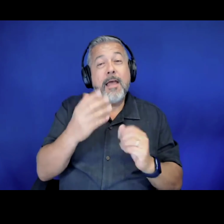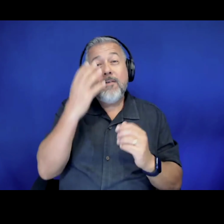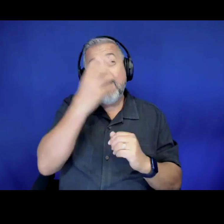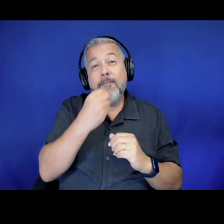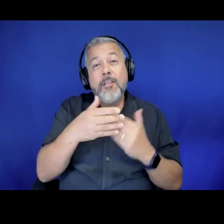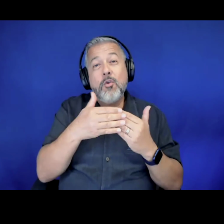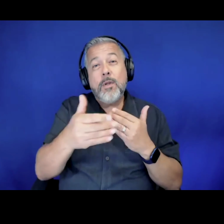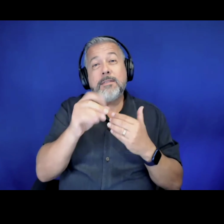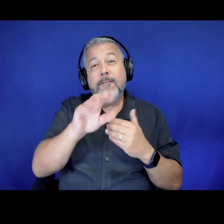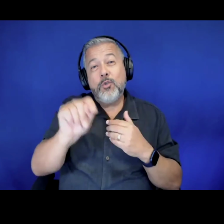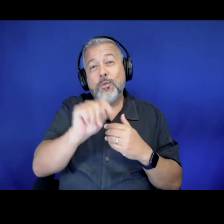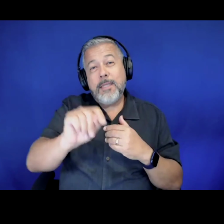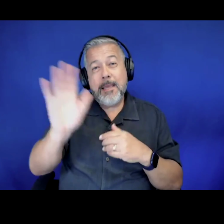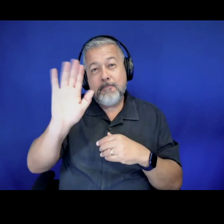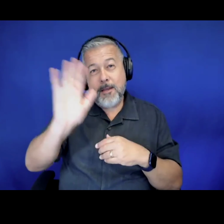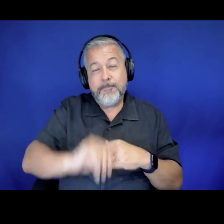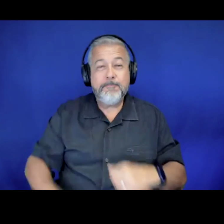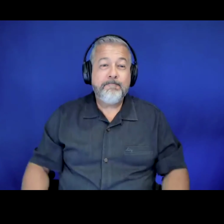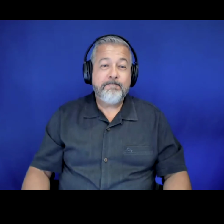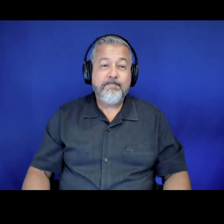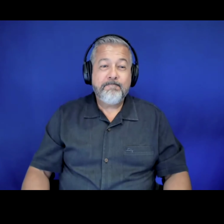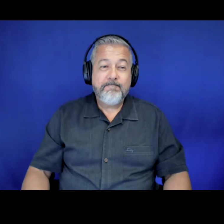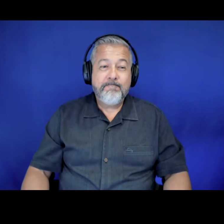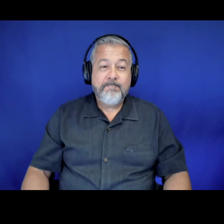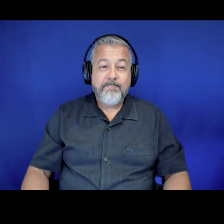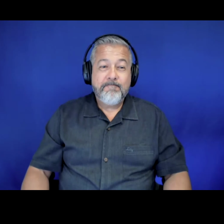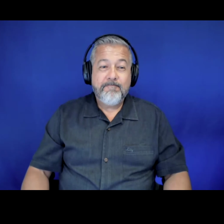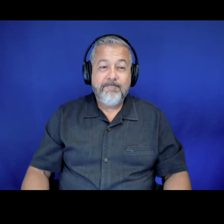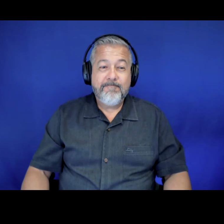rest of your Tuesday. Hey, everyone.